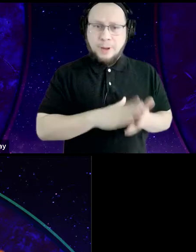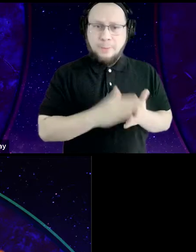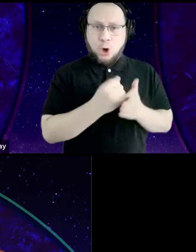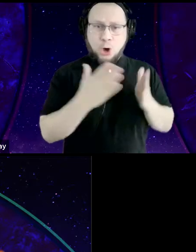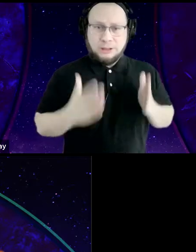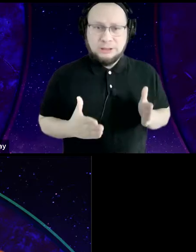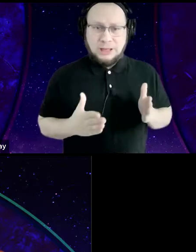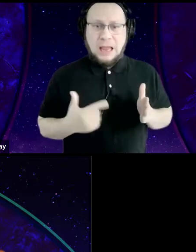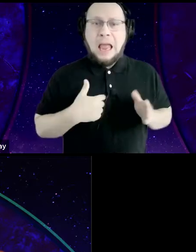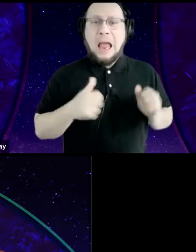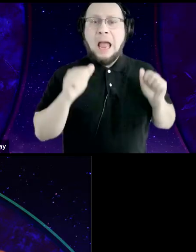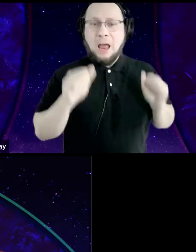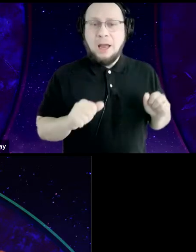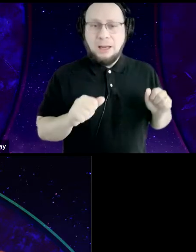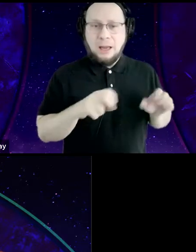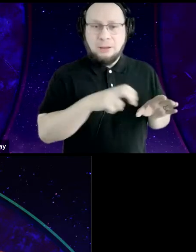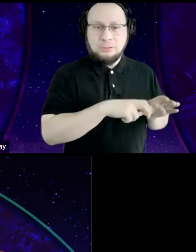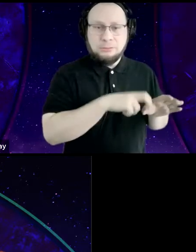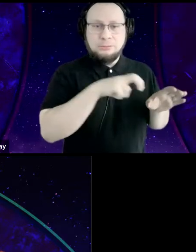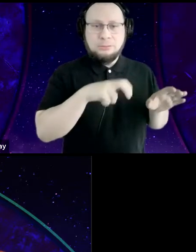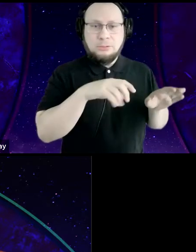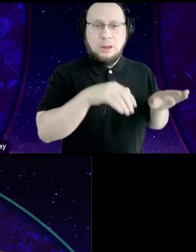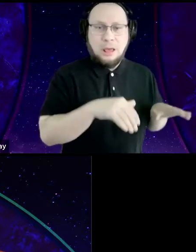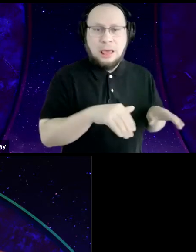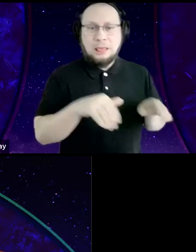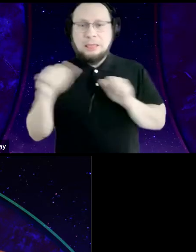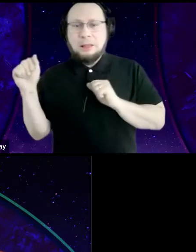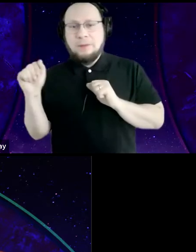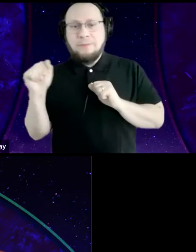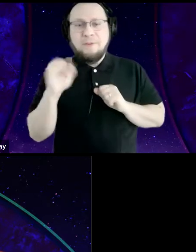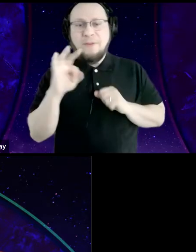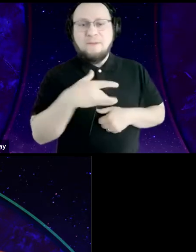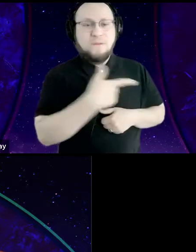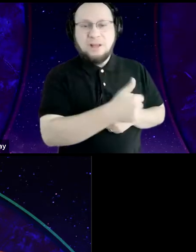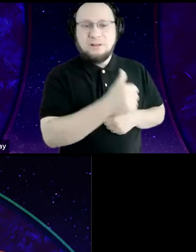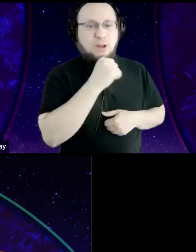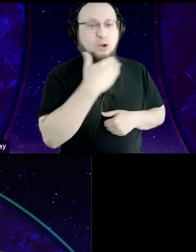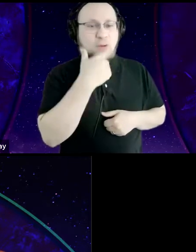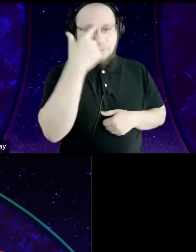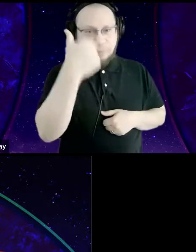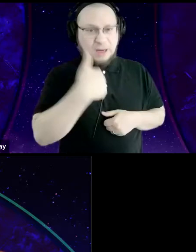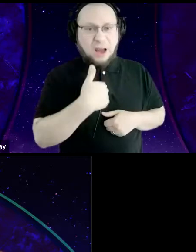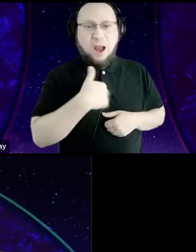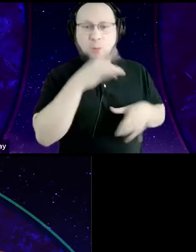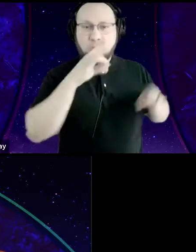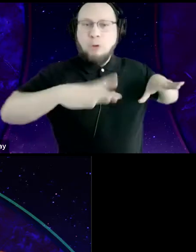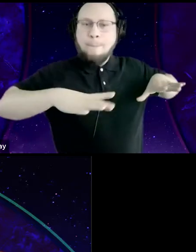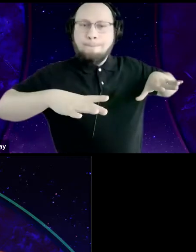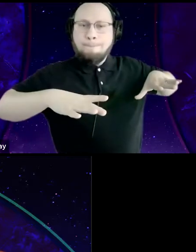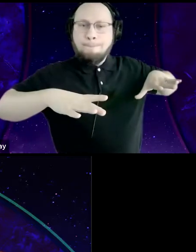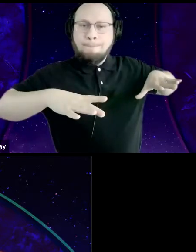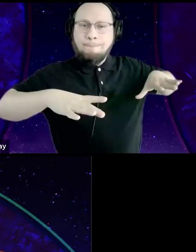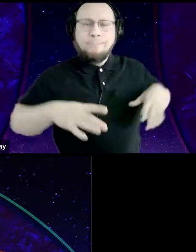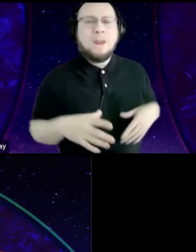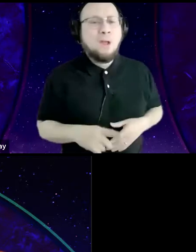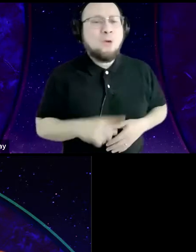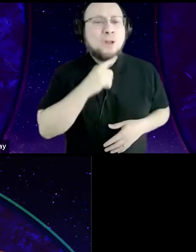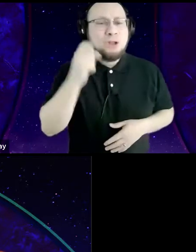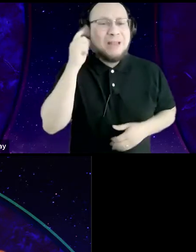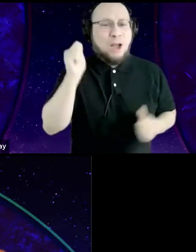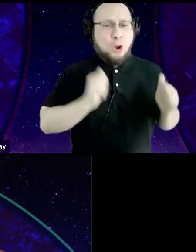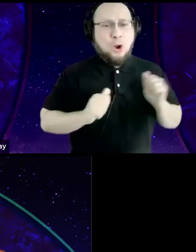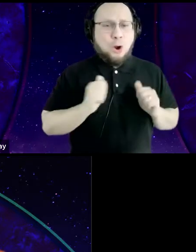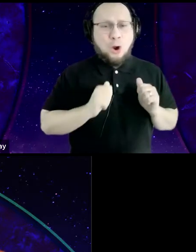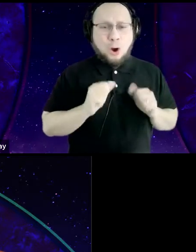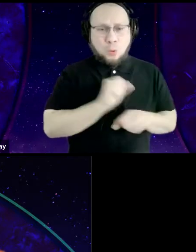walk away at any moment that it no longer serves me, because this industry can be extremely abusive. And